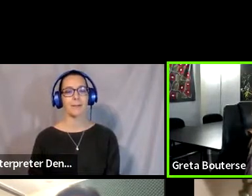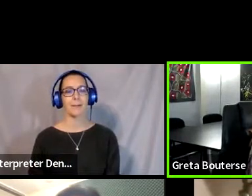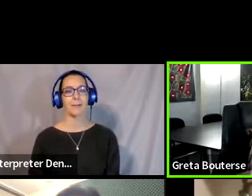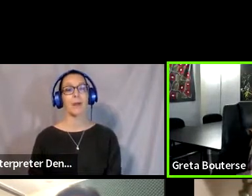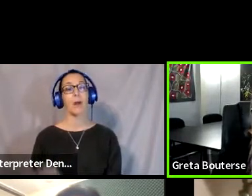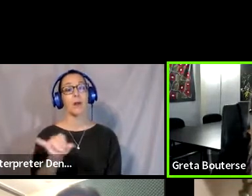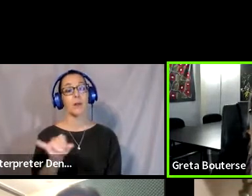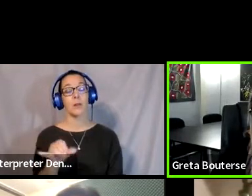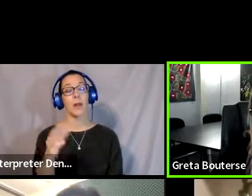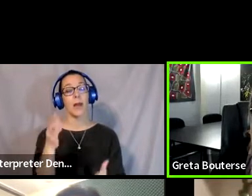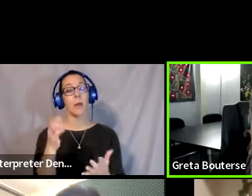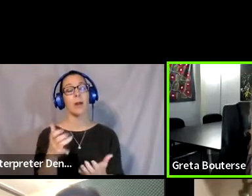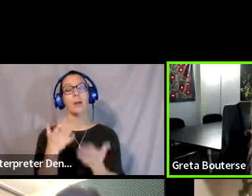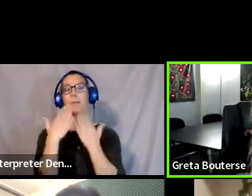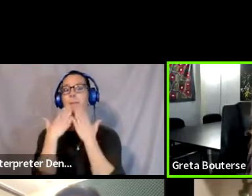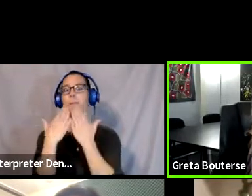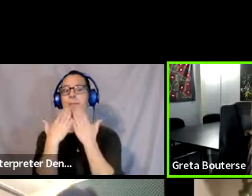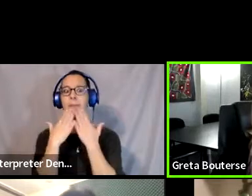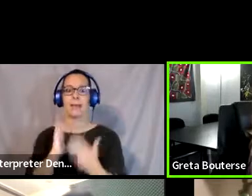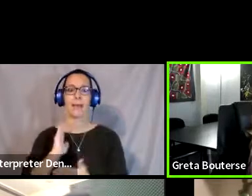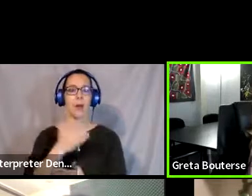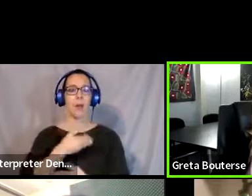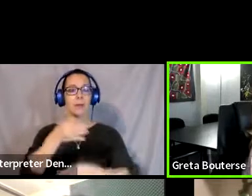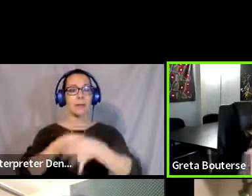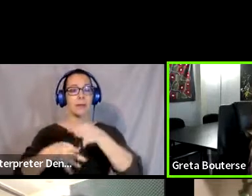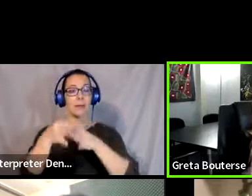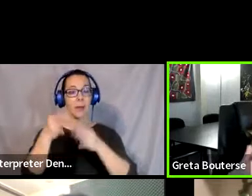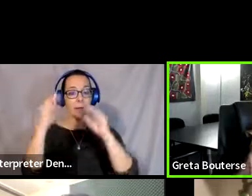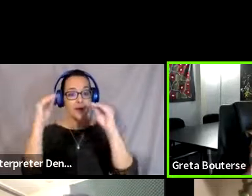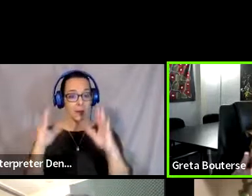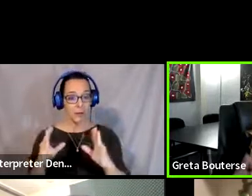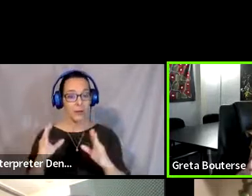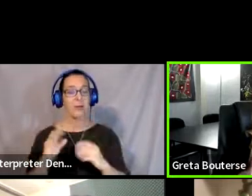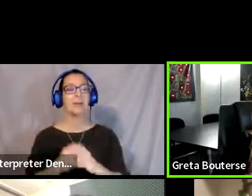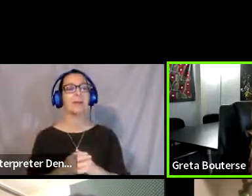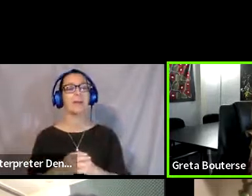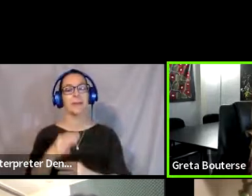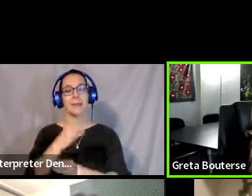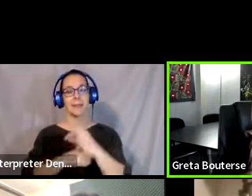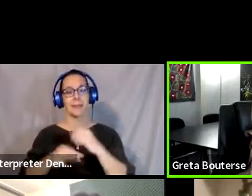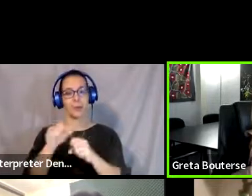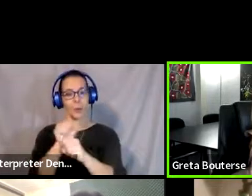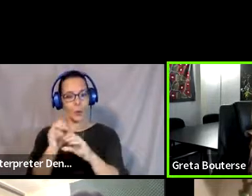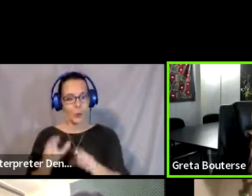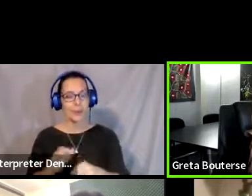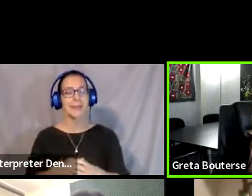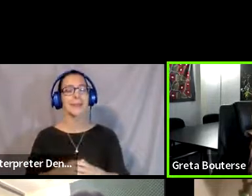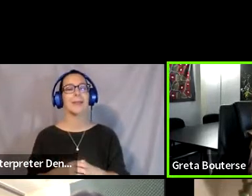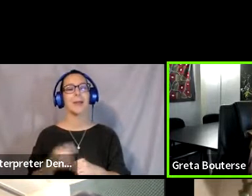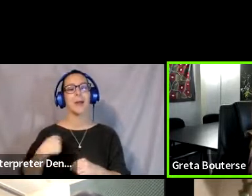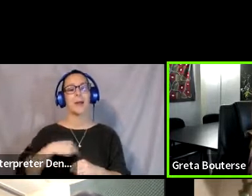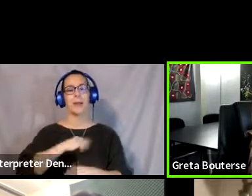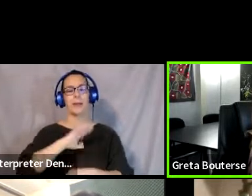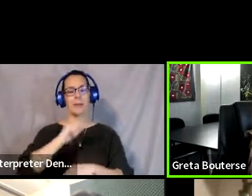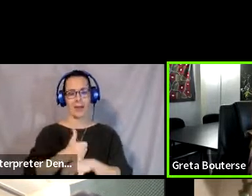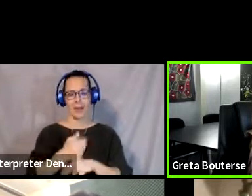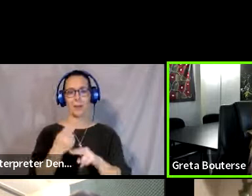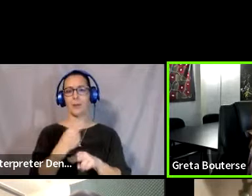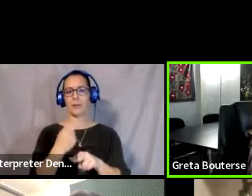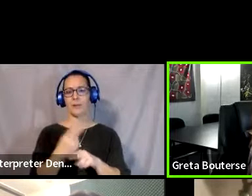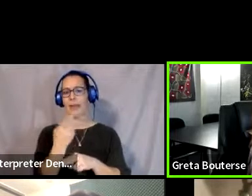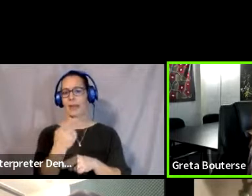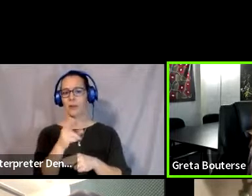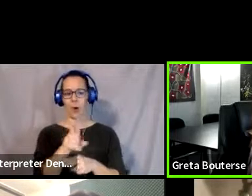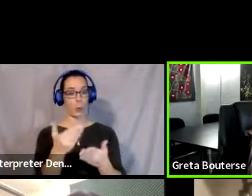our pool of substitutes that we have created in our through our own site, through our HR, because they